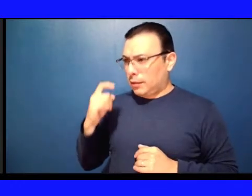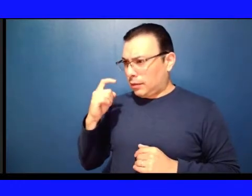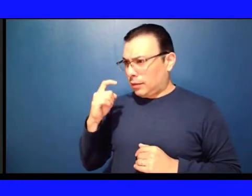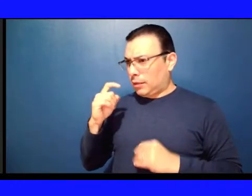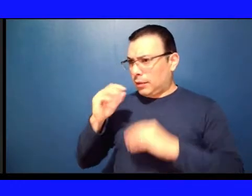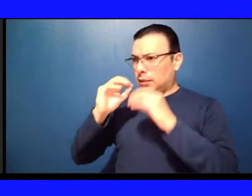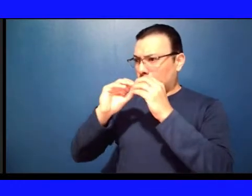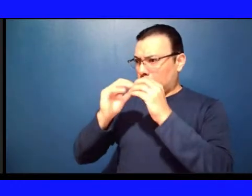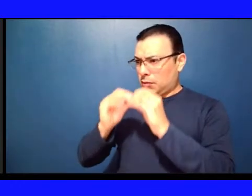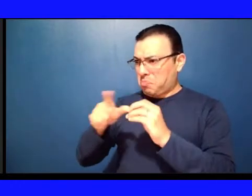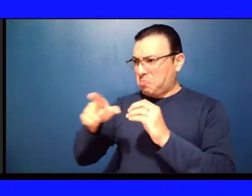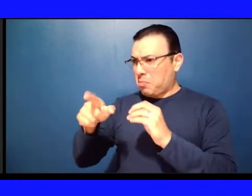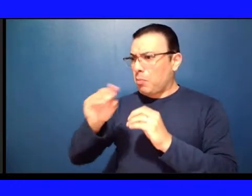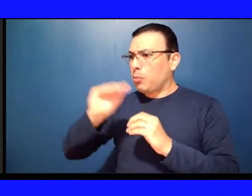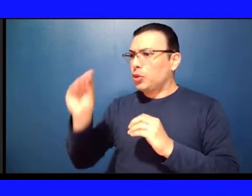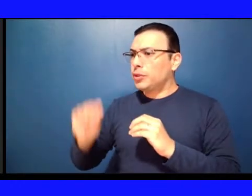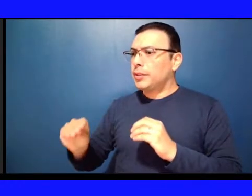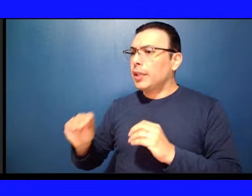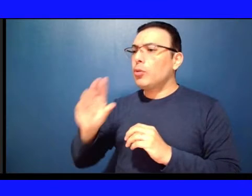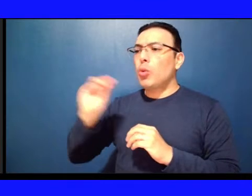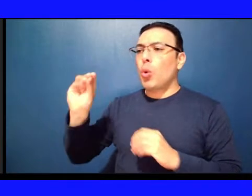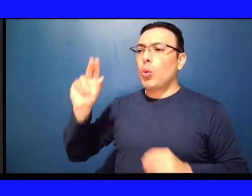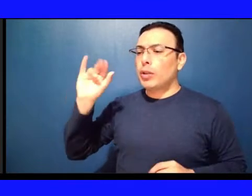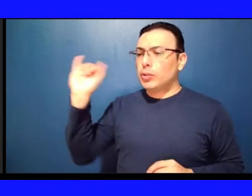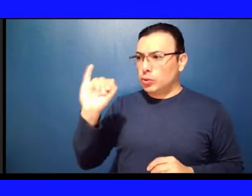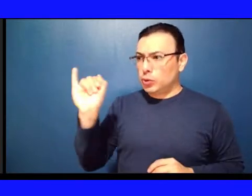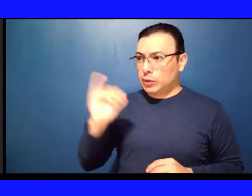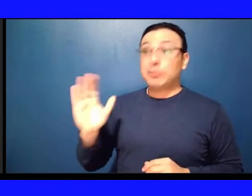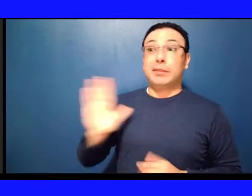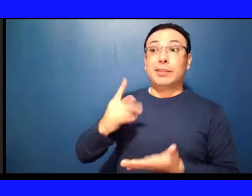we're clearly far exceeding our target right now at 76%.